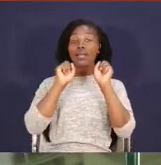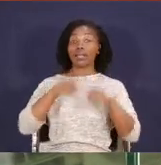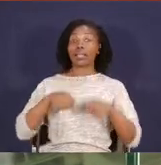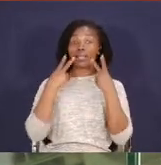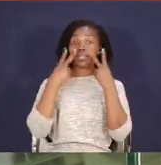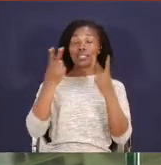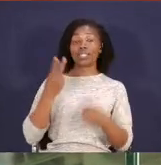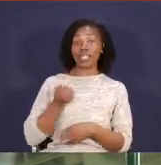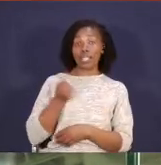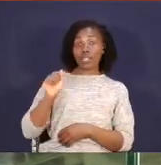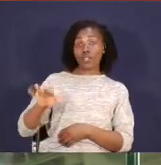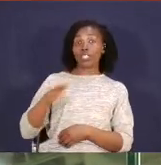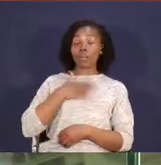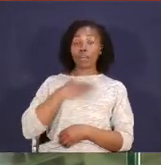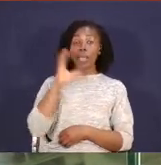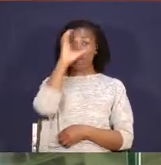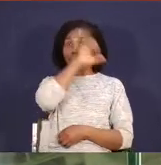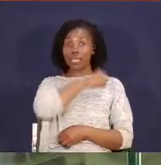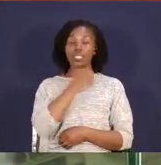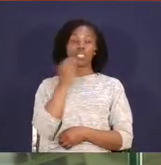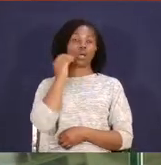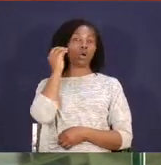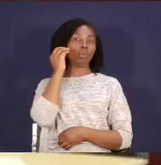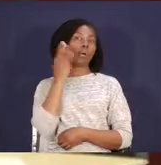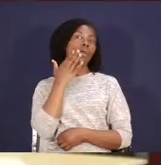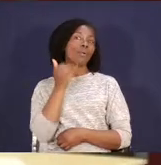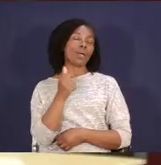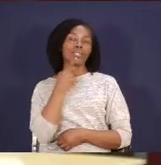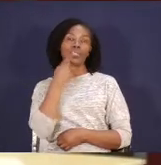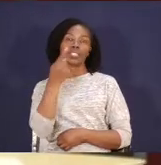my daughter missing home. Let me tell her on camera.